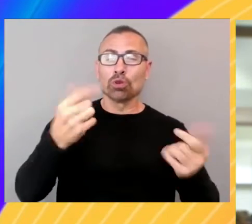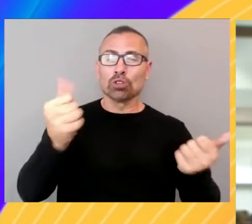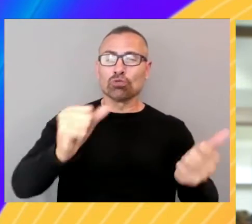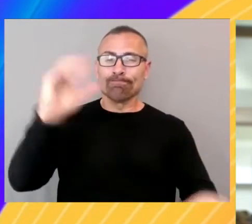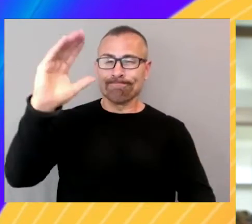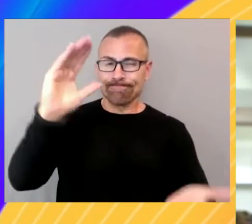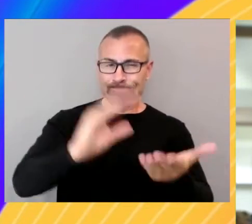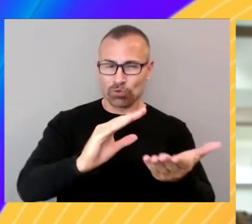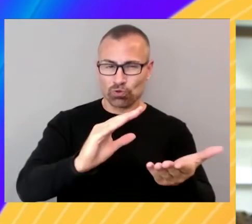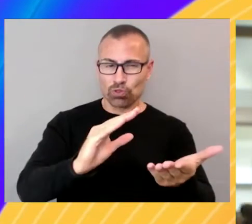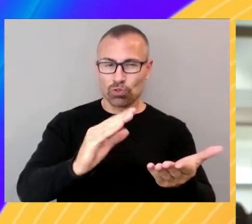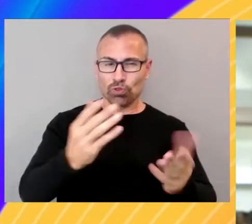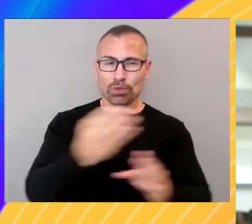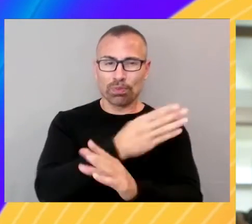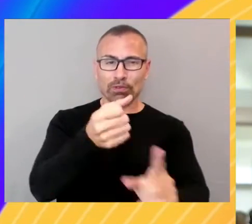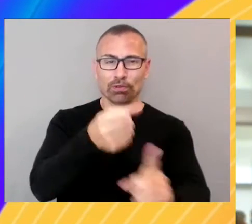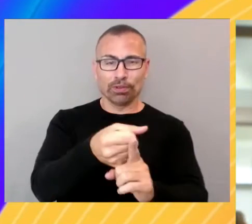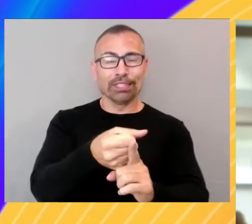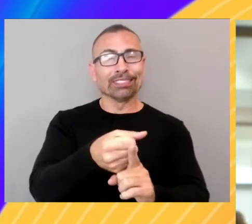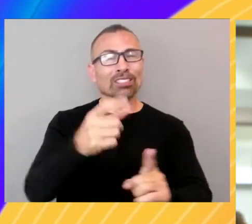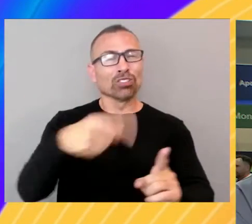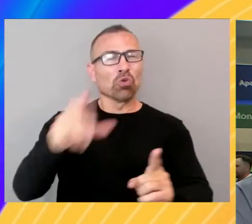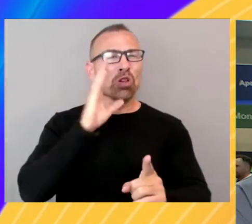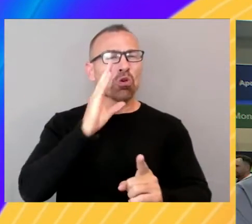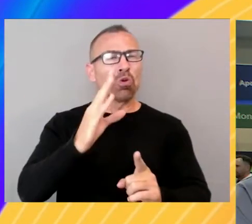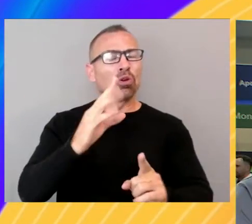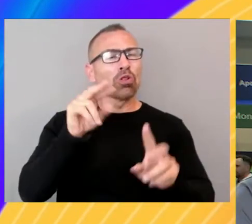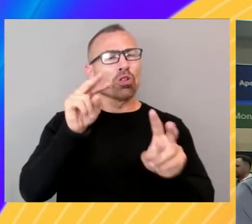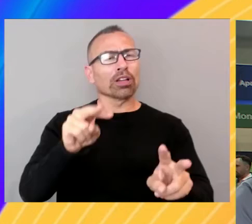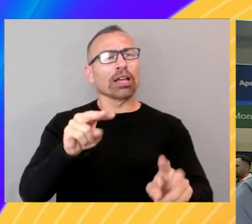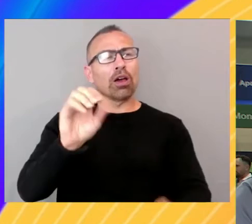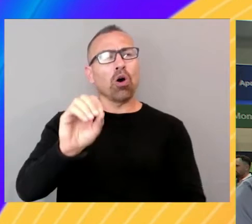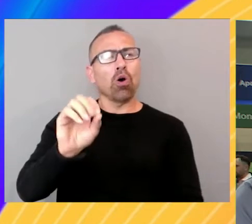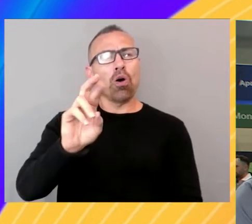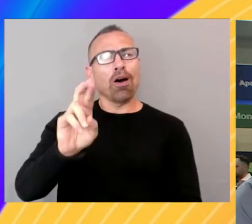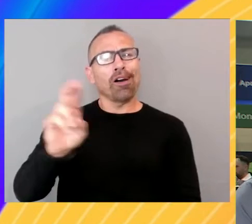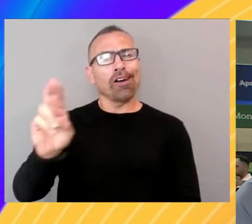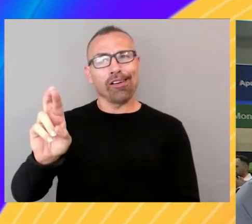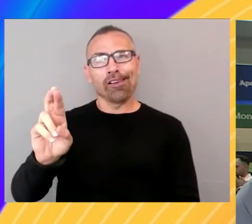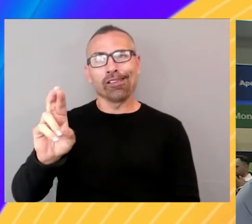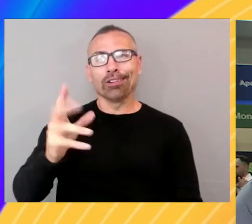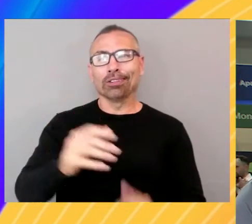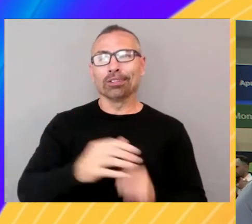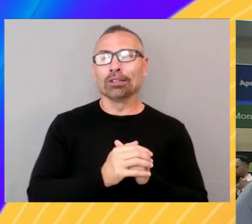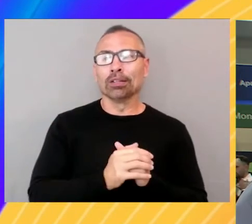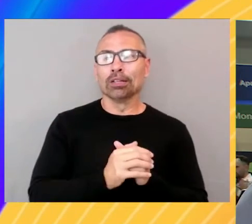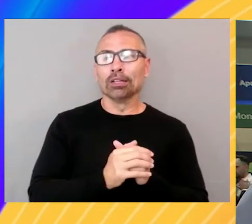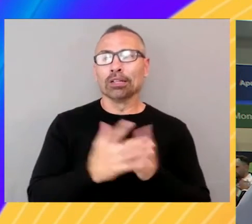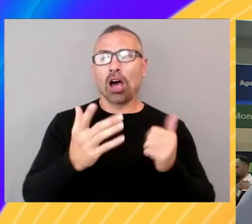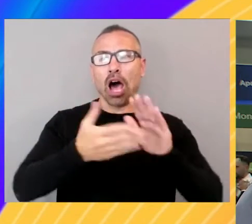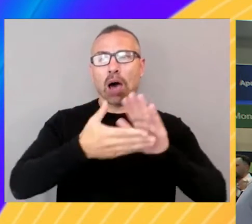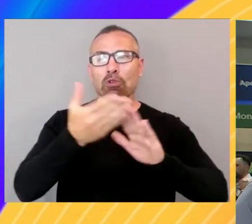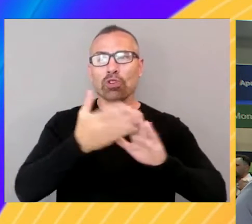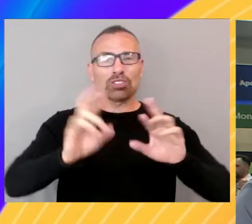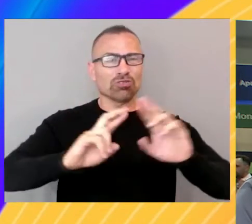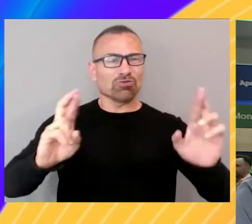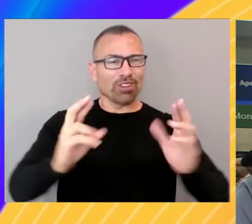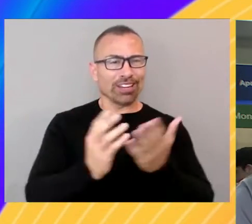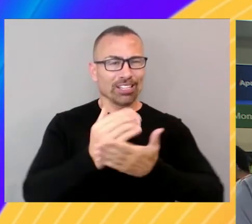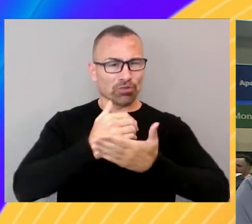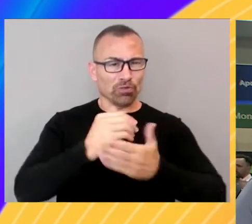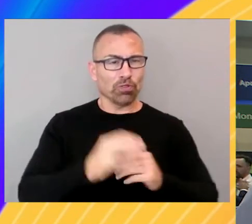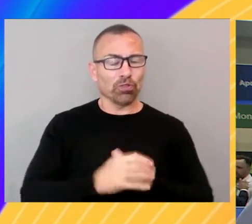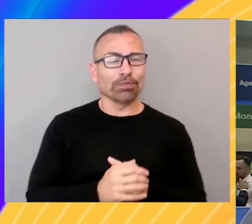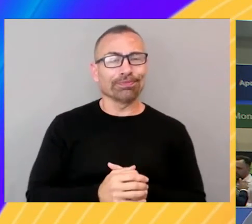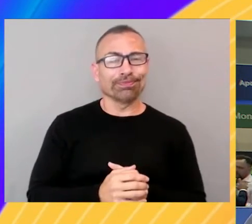Review, comes in. Awesome, yeah, so we teased it a little bit earlier today. We talked a little bit about Landing Zone Accelerator earlier, but this is pretty cool.